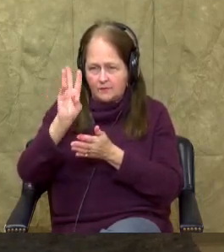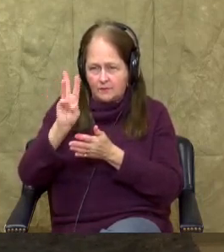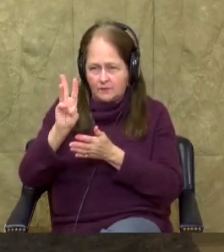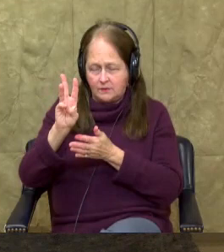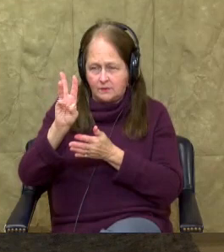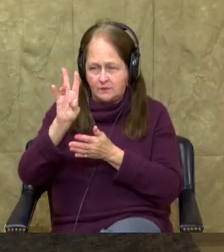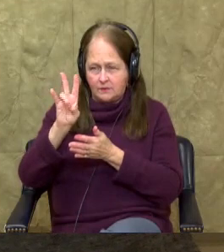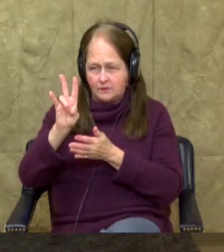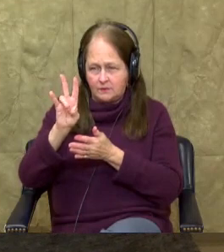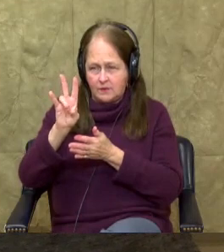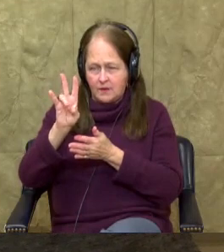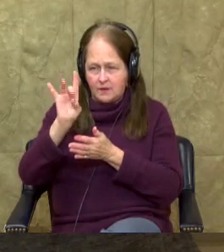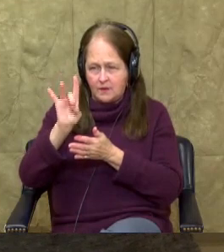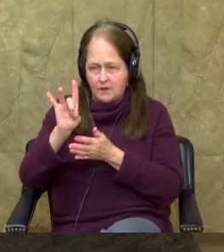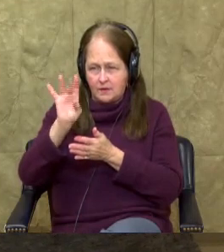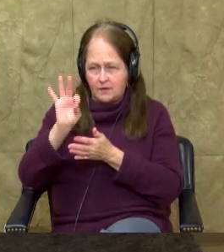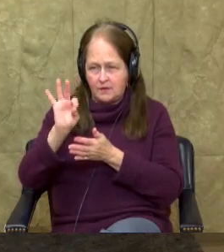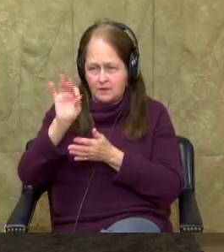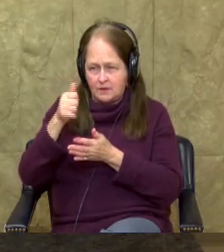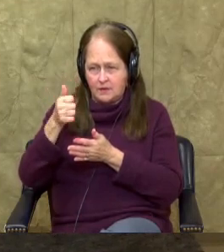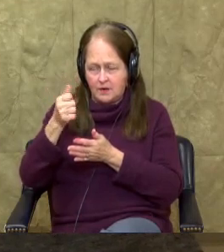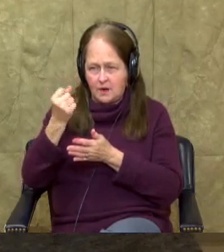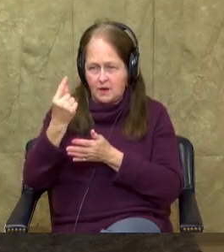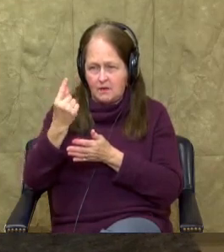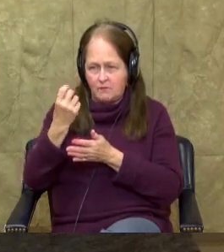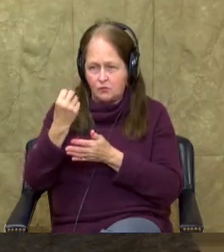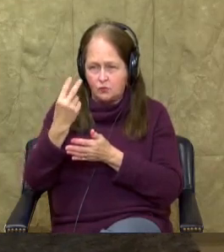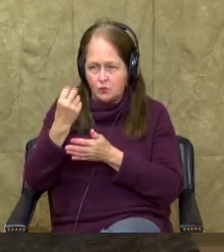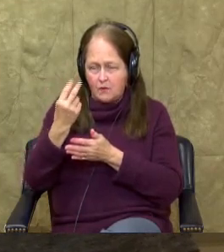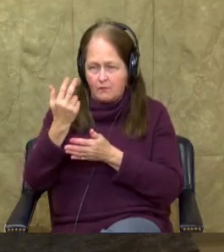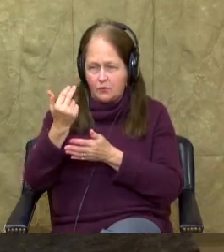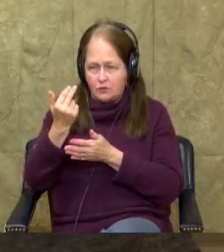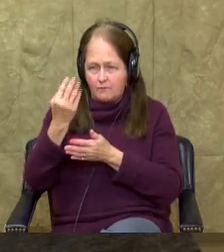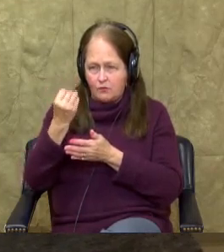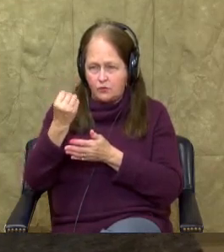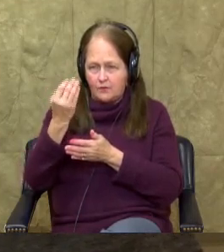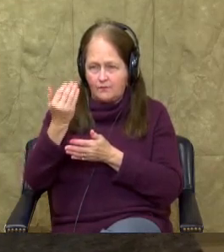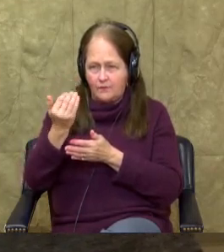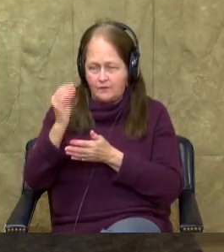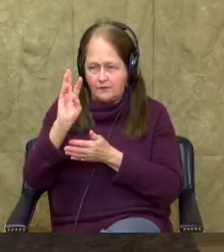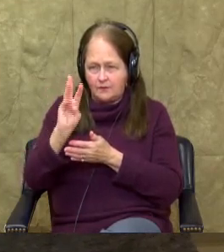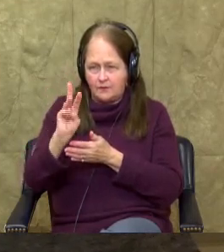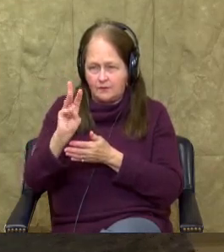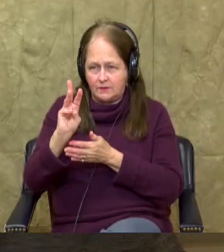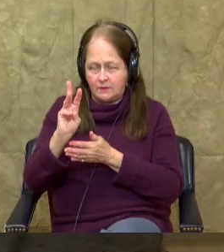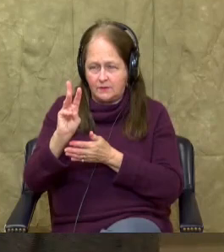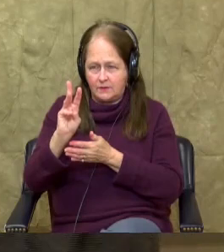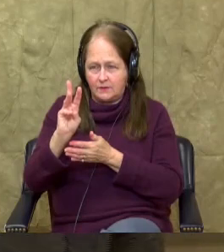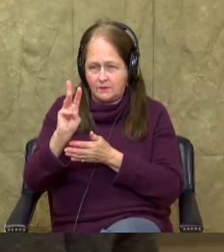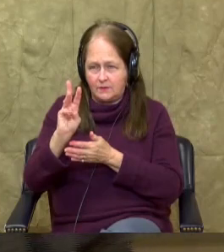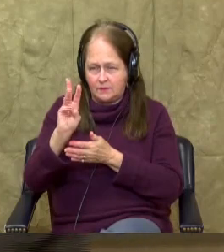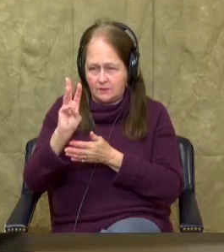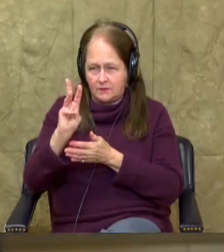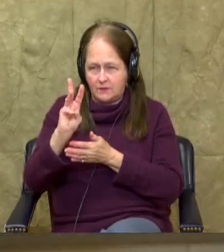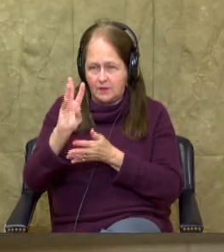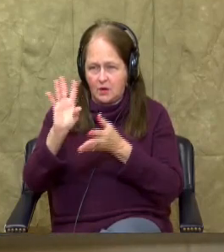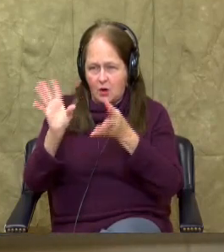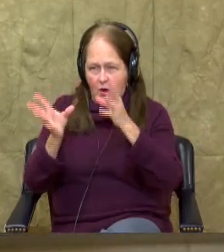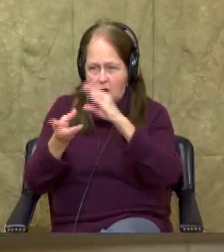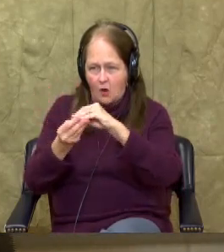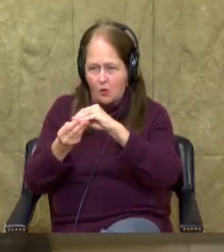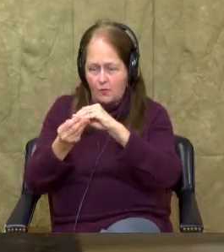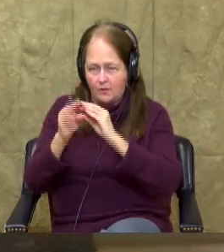6, 7, 8, 9, 10, 11, 12, 13, 14, 15, 16. There's 16.